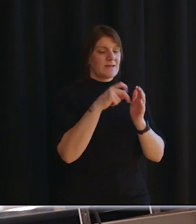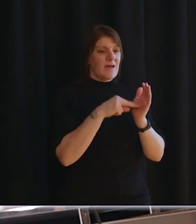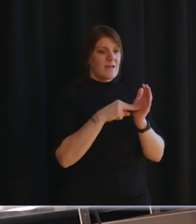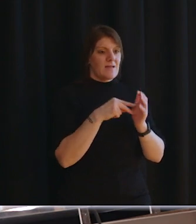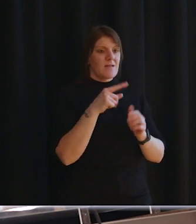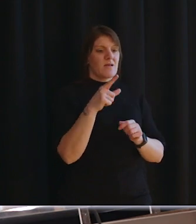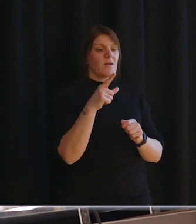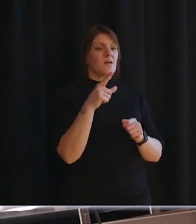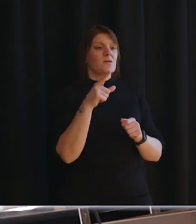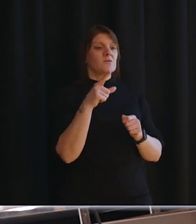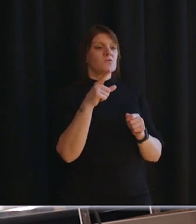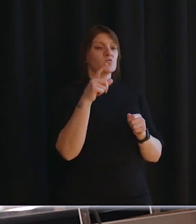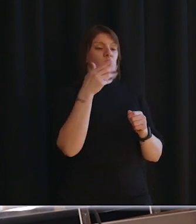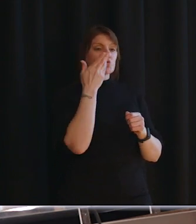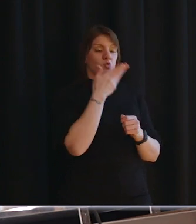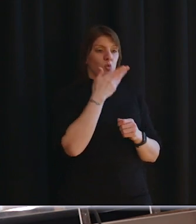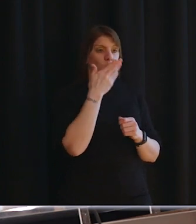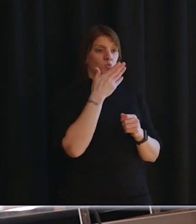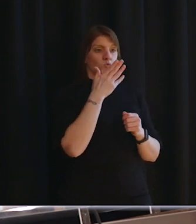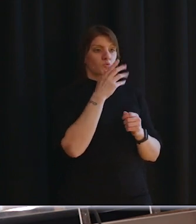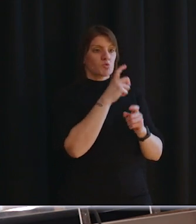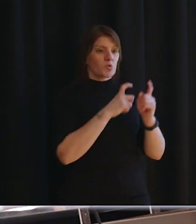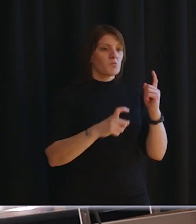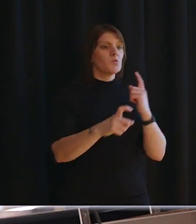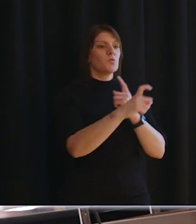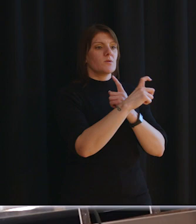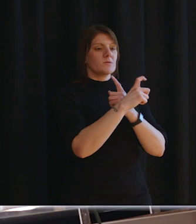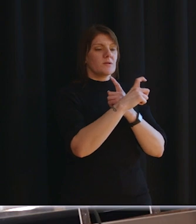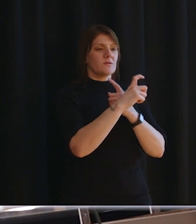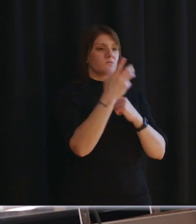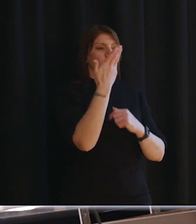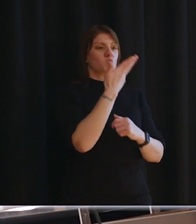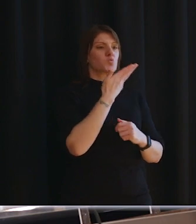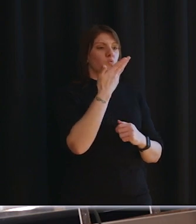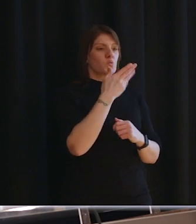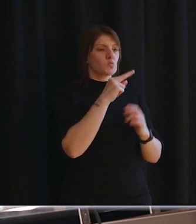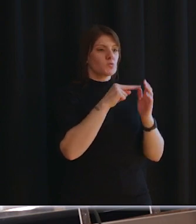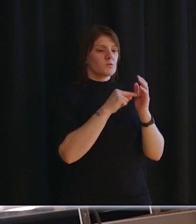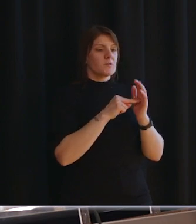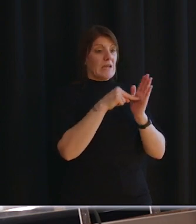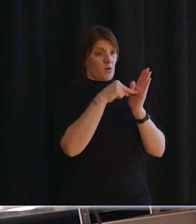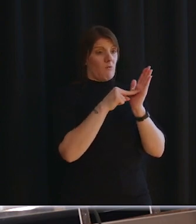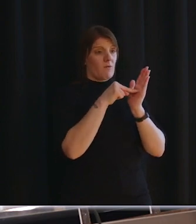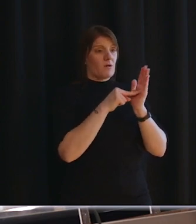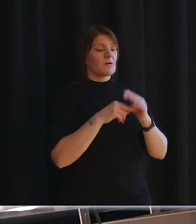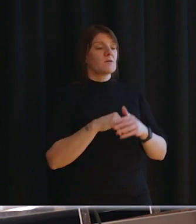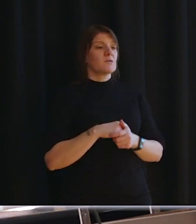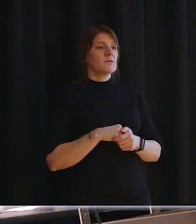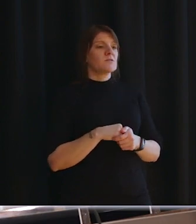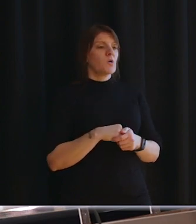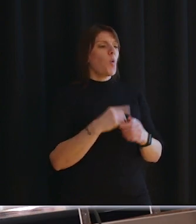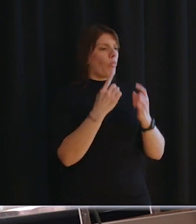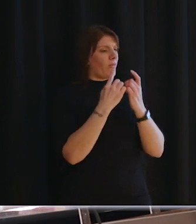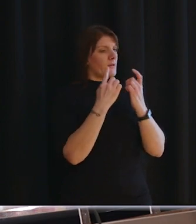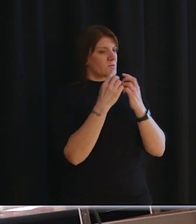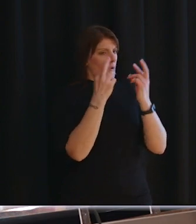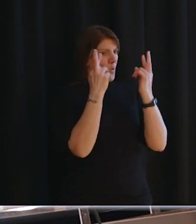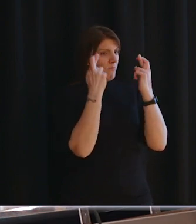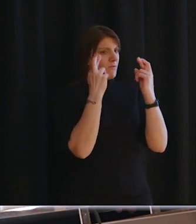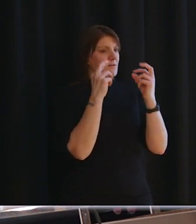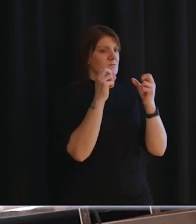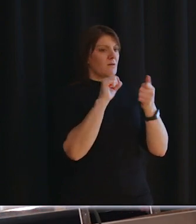and schools and communities in Norfolk. Really quite a big project. So things are starting to change a little bit